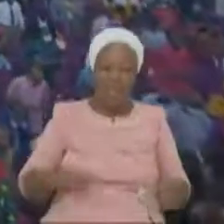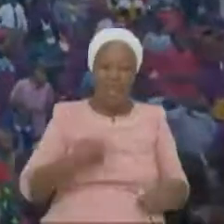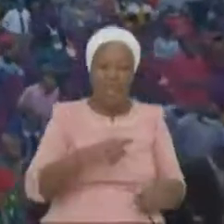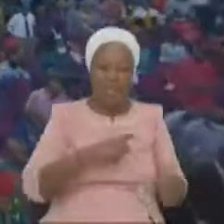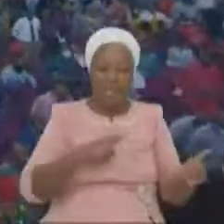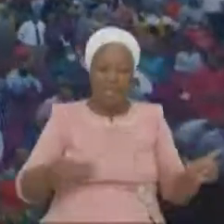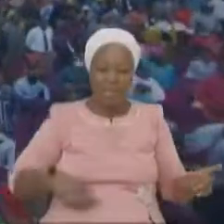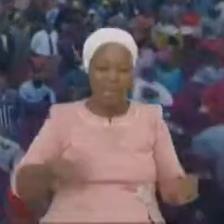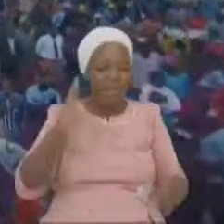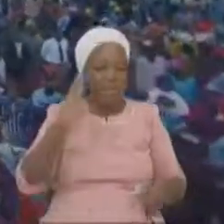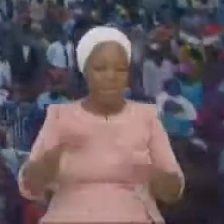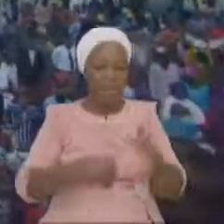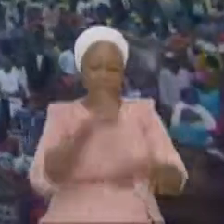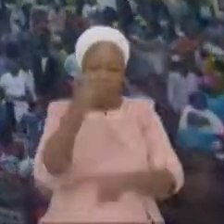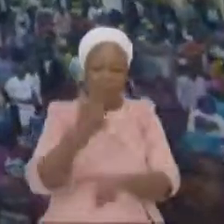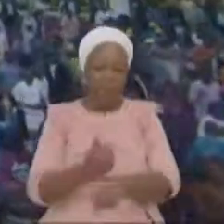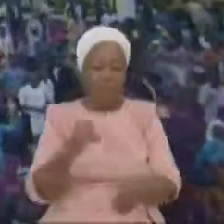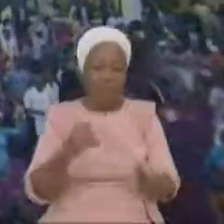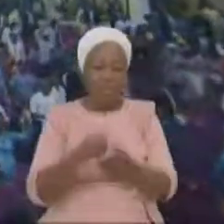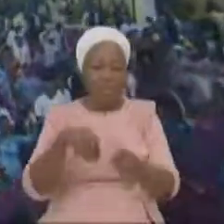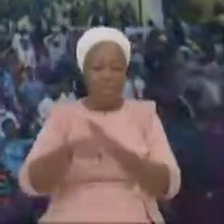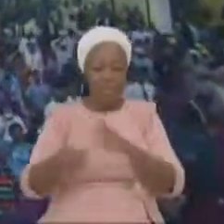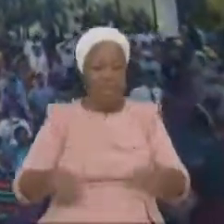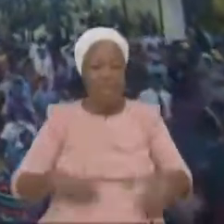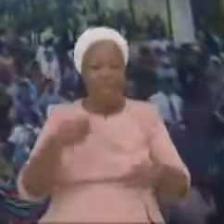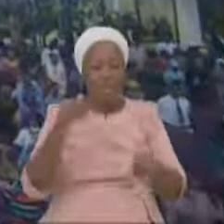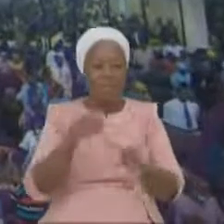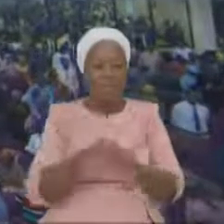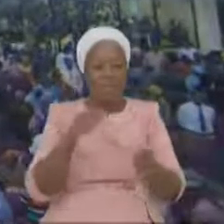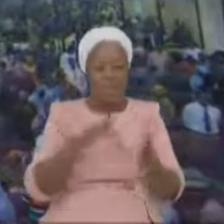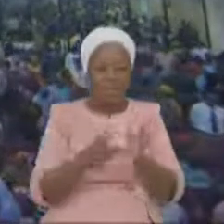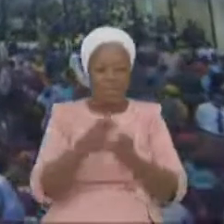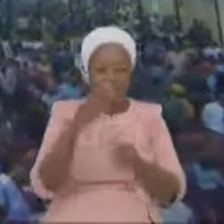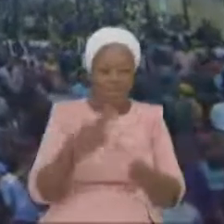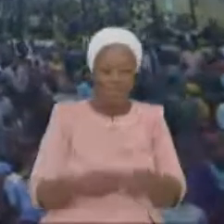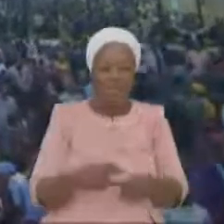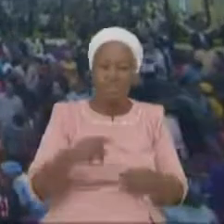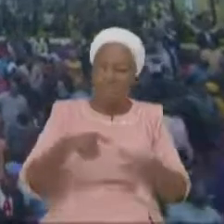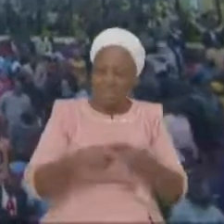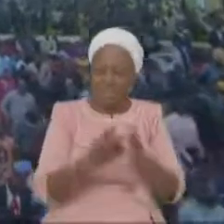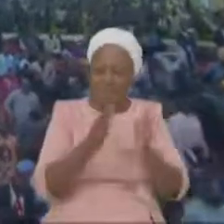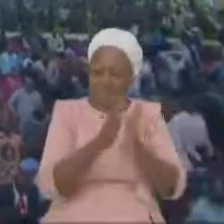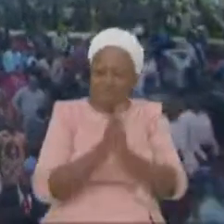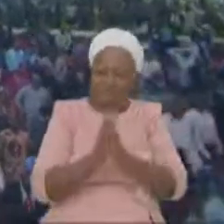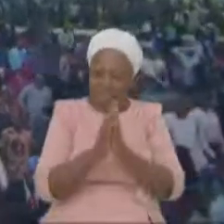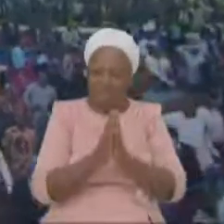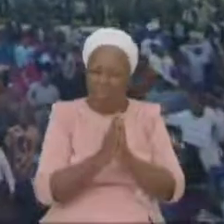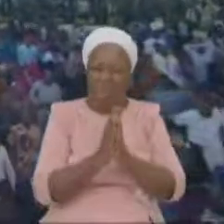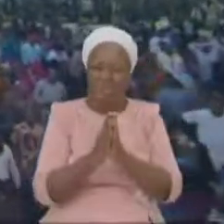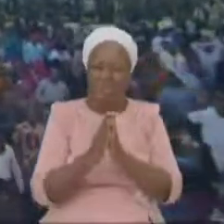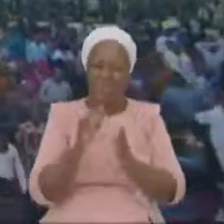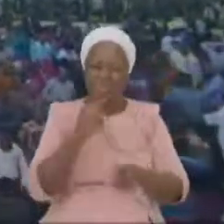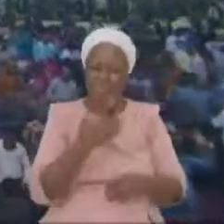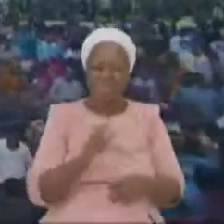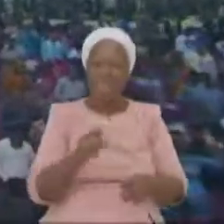will confirm it in your life in Jesus' name. Are you praying? Are you praying? Are you talking to